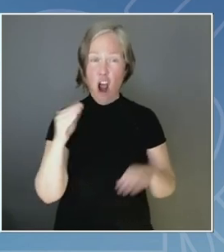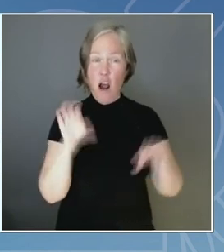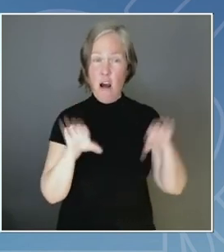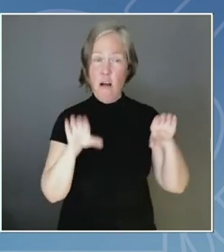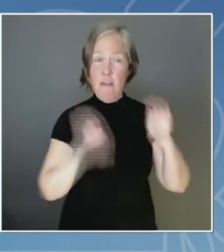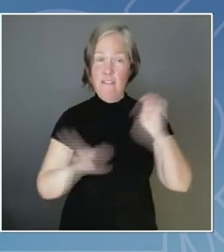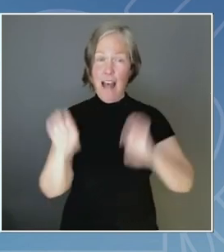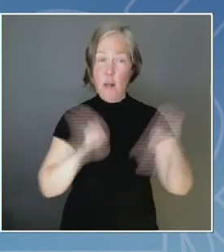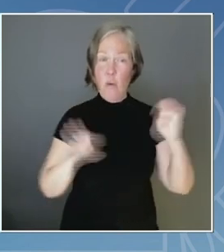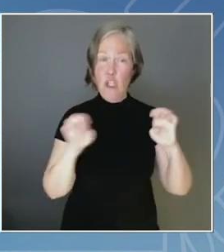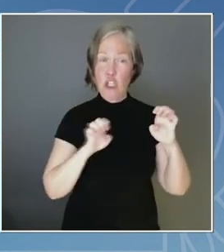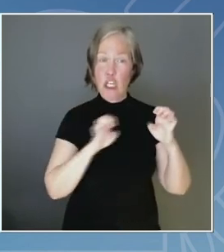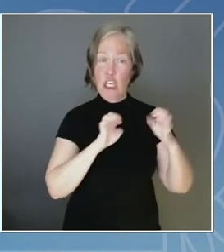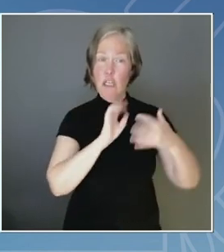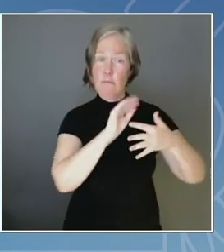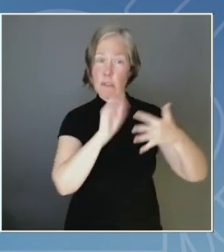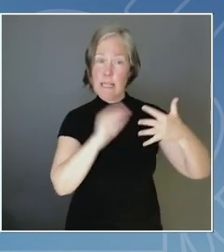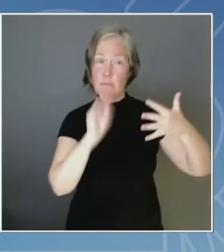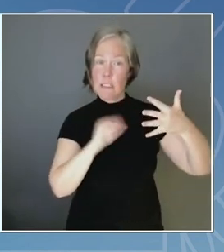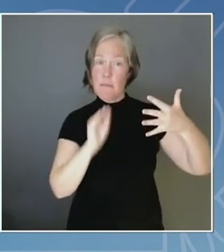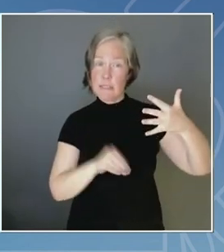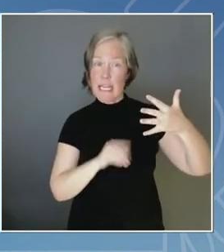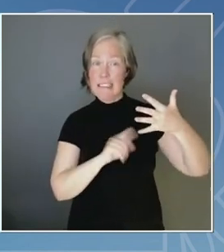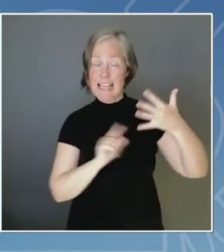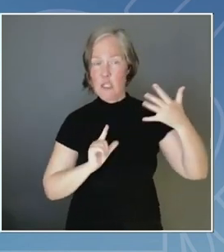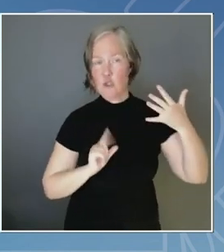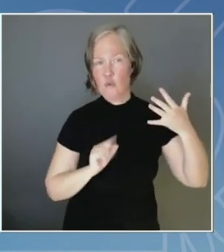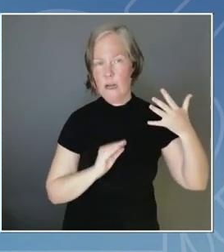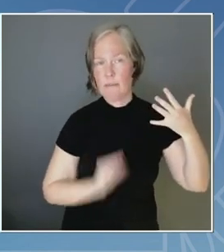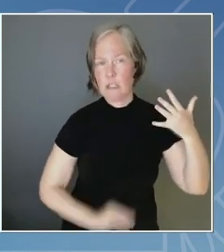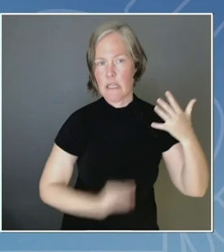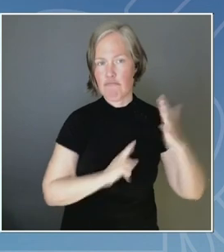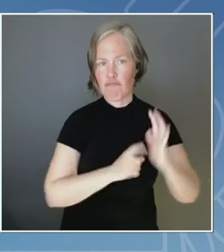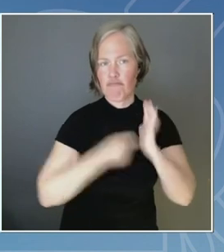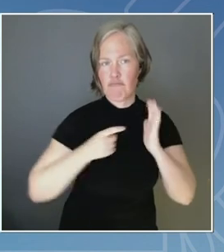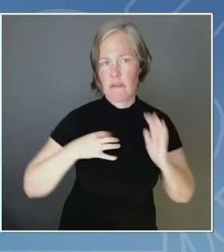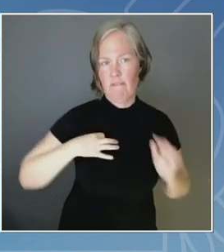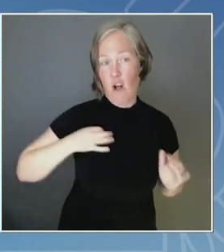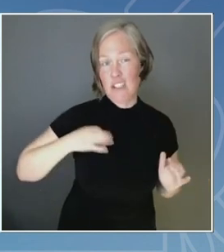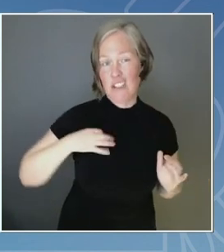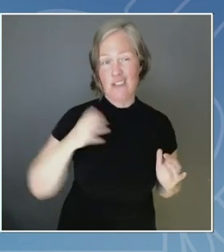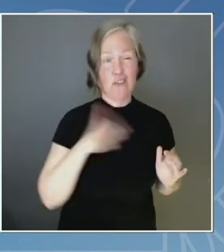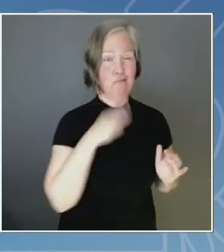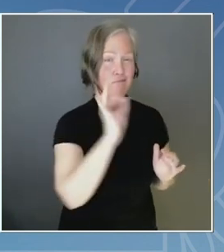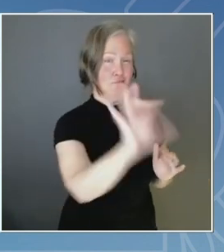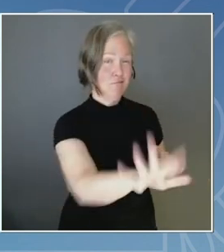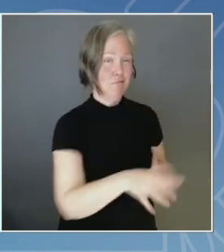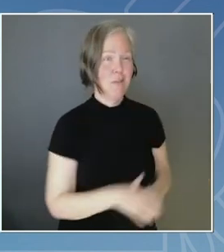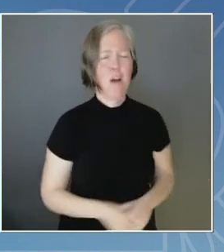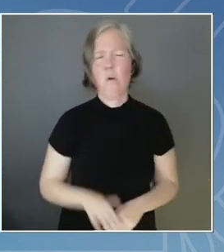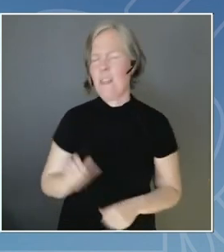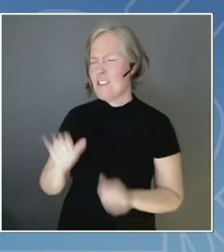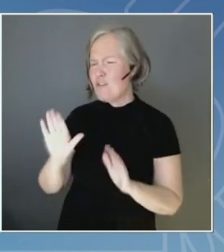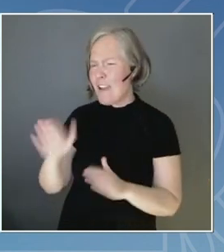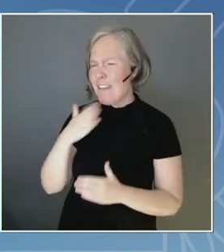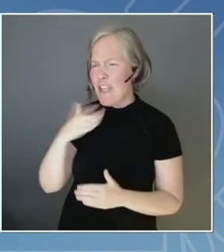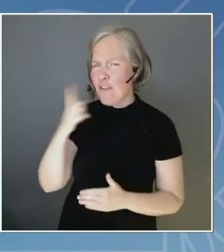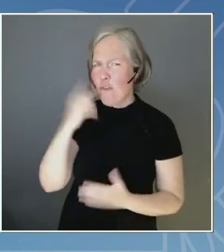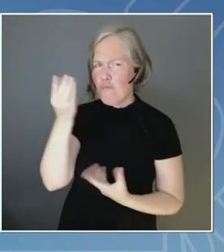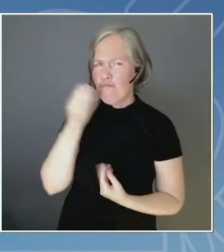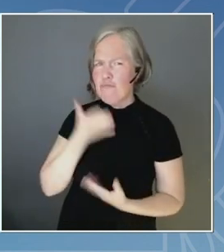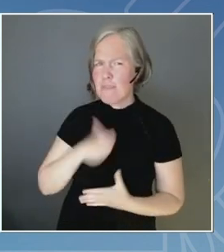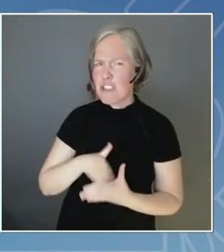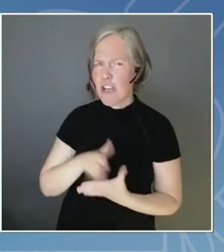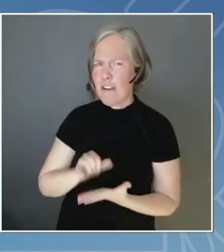lot. This is what I'd like to share with everybody. Oh, that's great. Thank you for saying, Shivan. Anyone else?